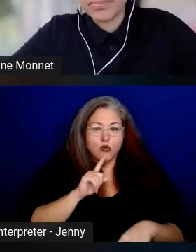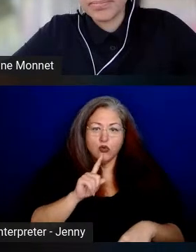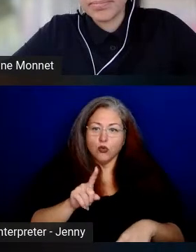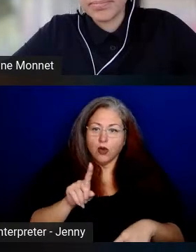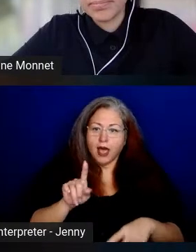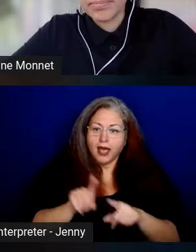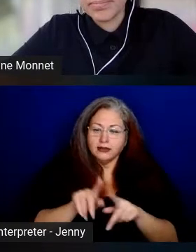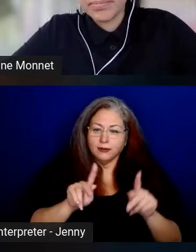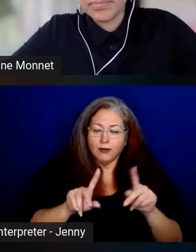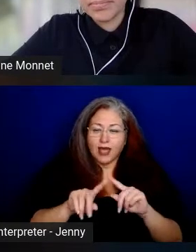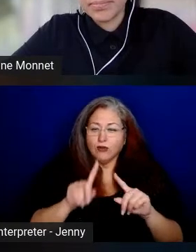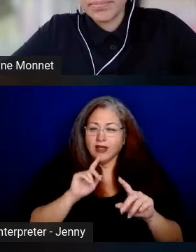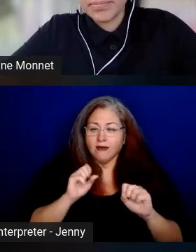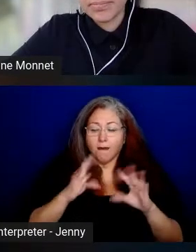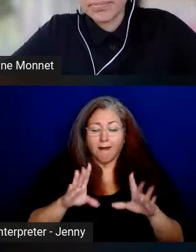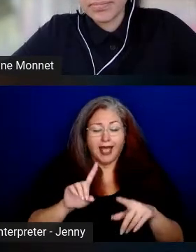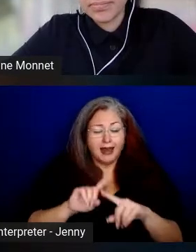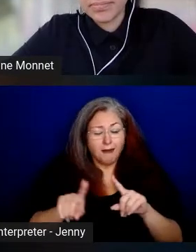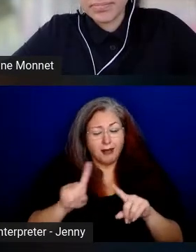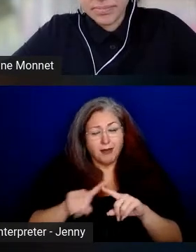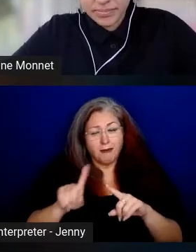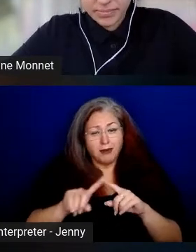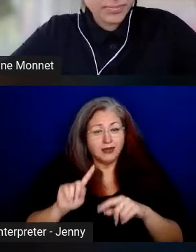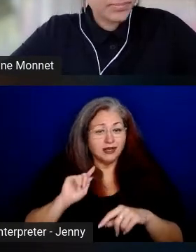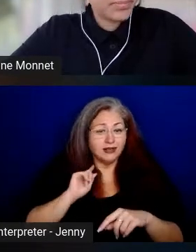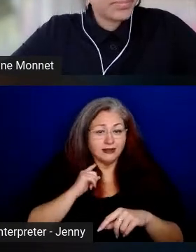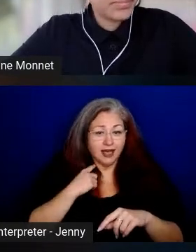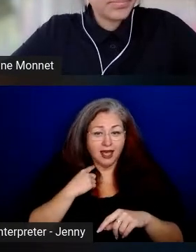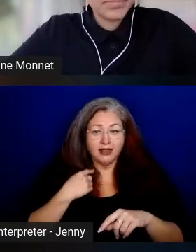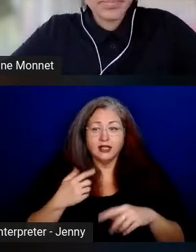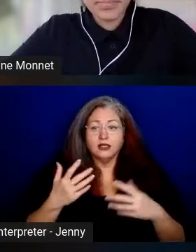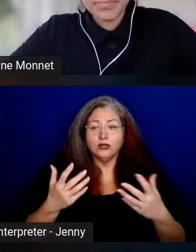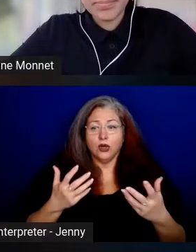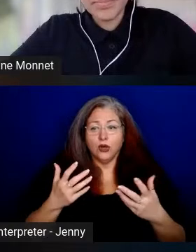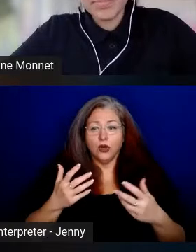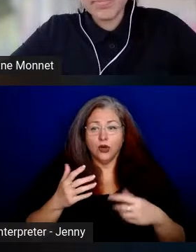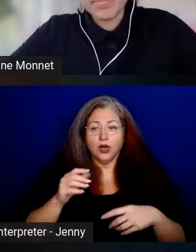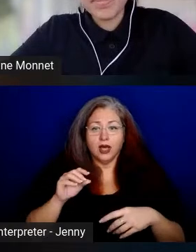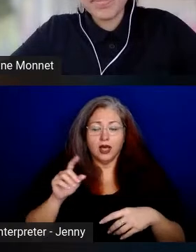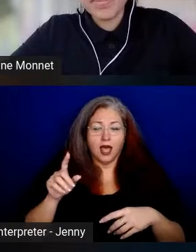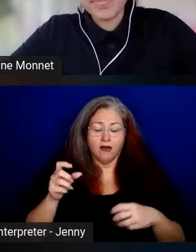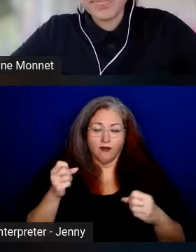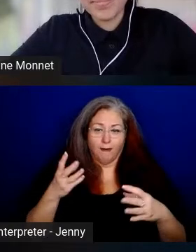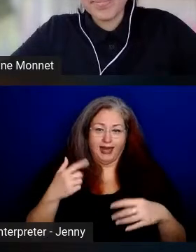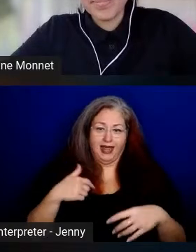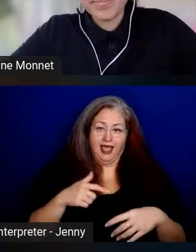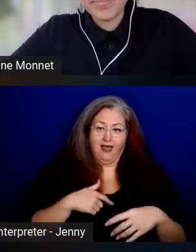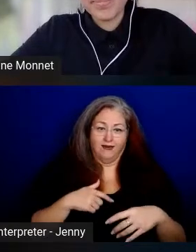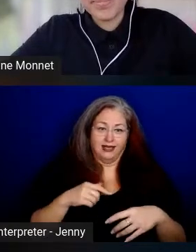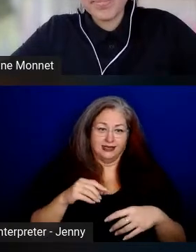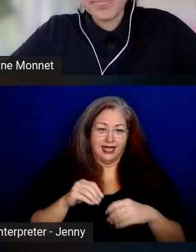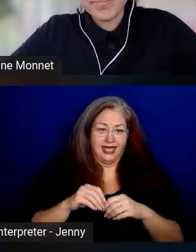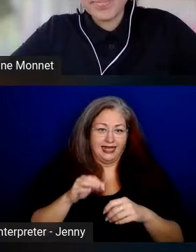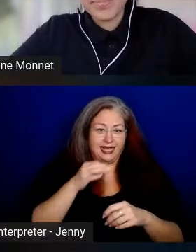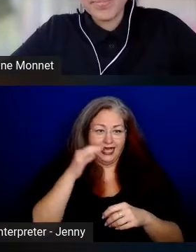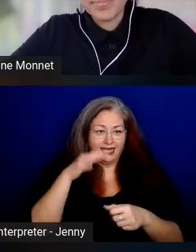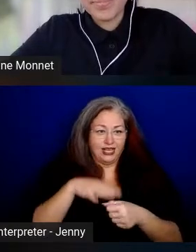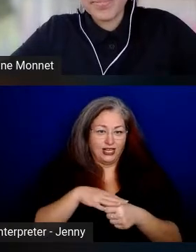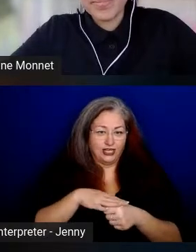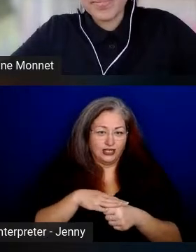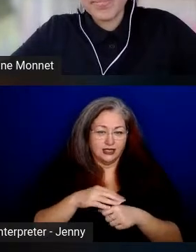too, there's so many different dialects of Anishinaabeguin. So like Ojibwe, there's so many of us around, right? And